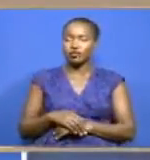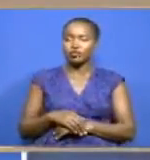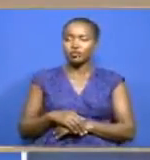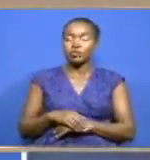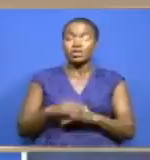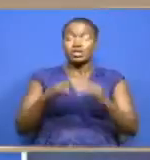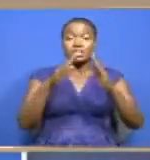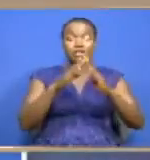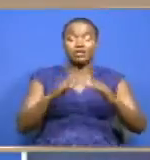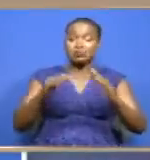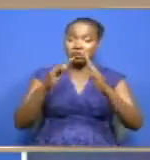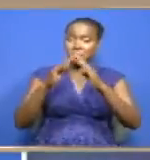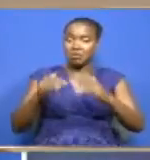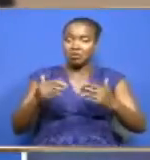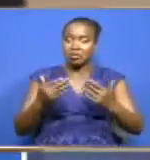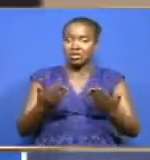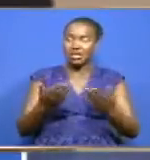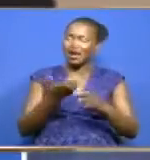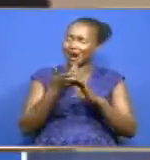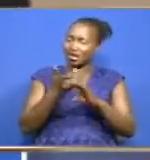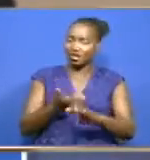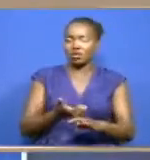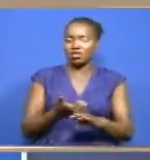households are finding it extremely difficult